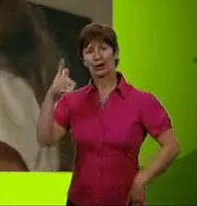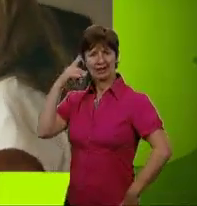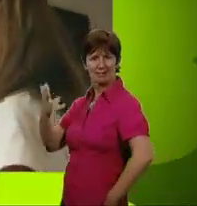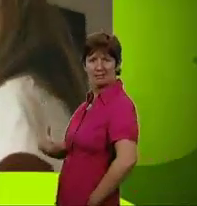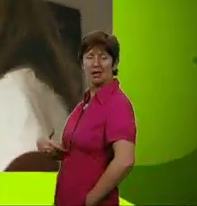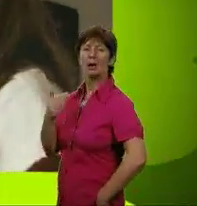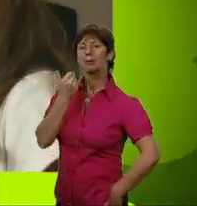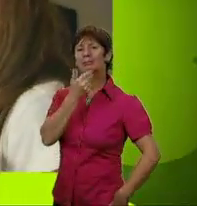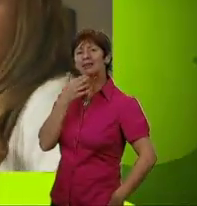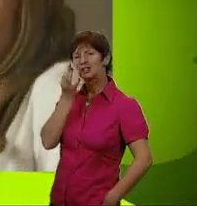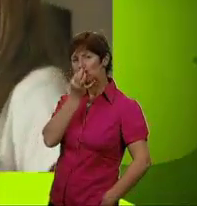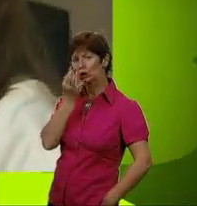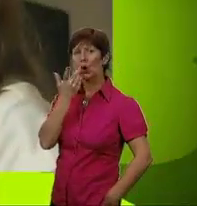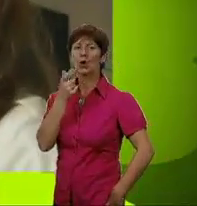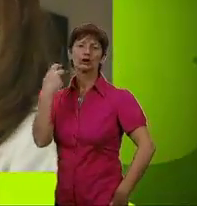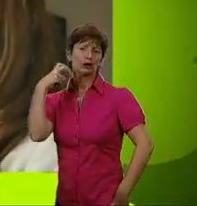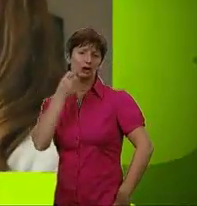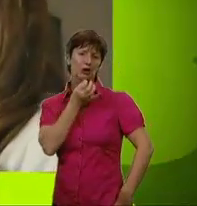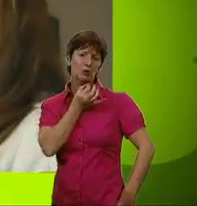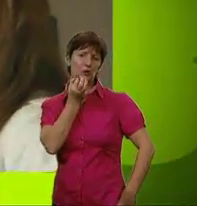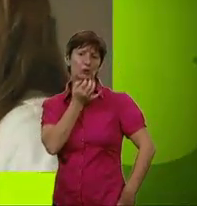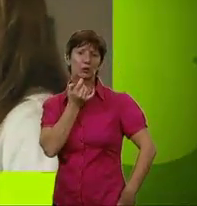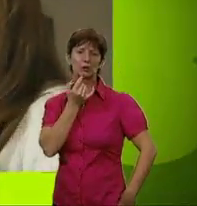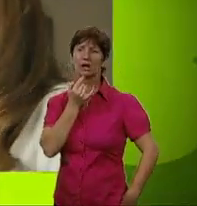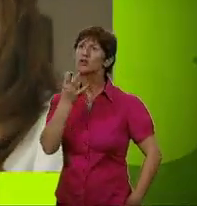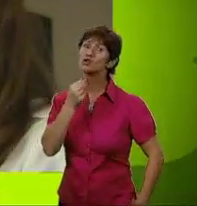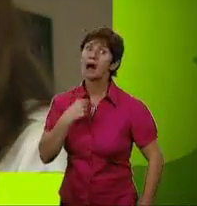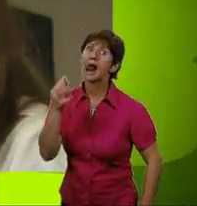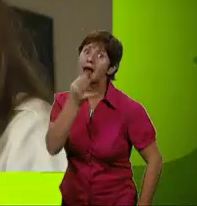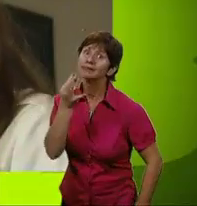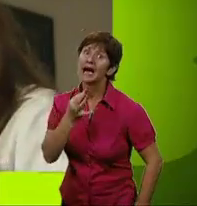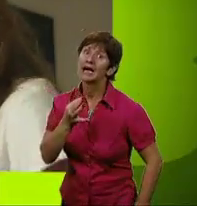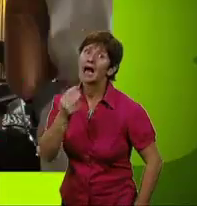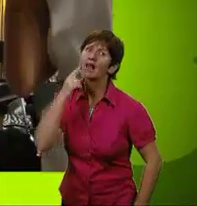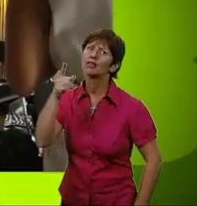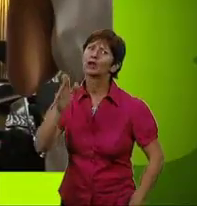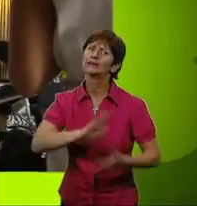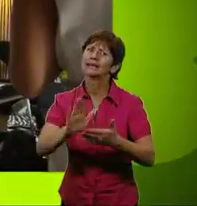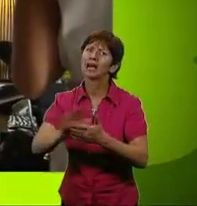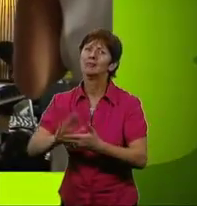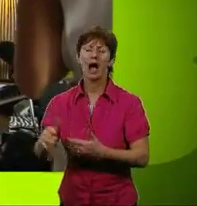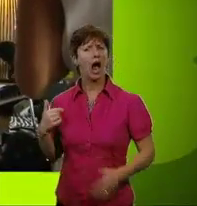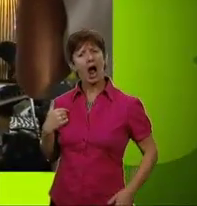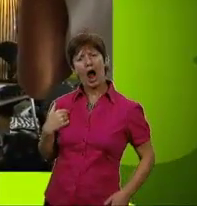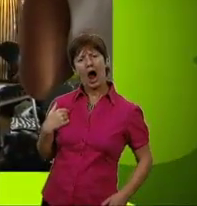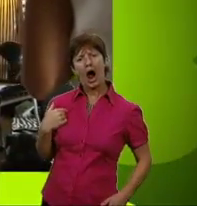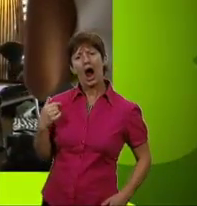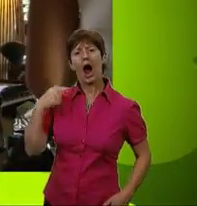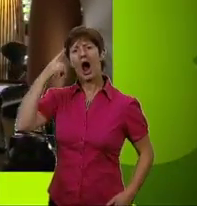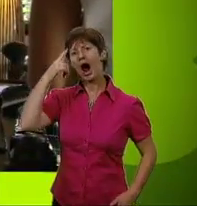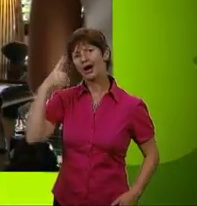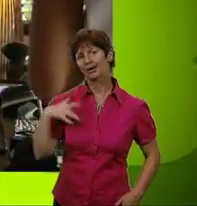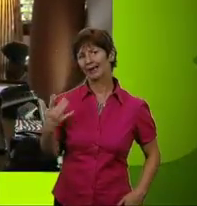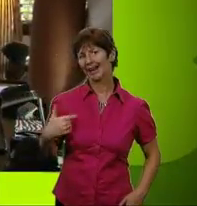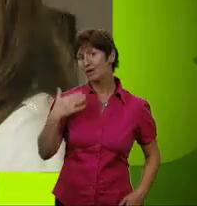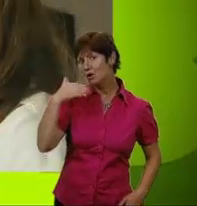I thought you were supposed to be tidying up. I was, until I remembered. We live in a hotel, which has maids. Who work for me, tidying up